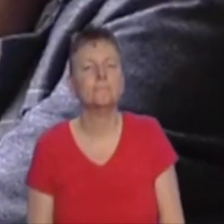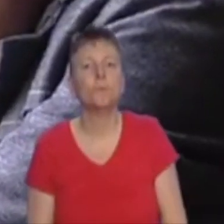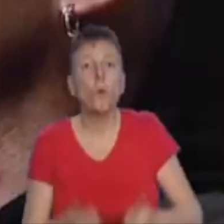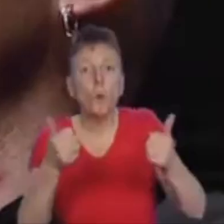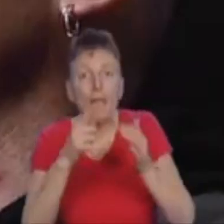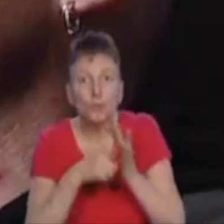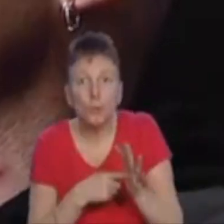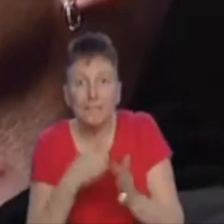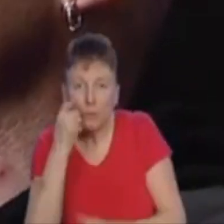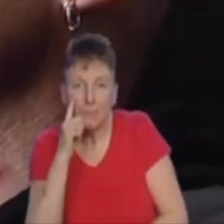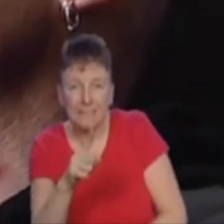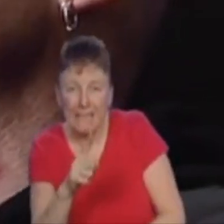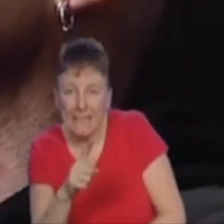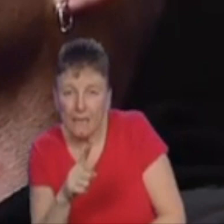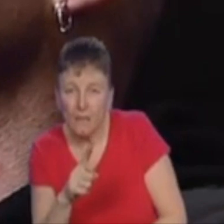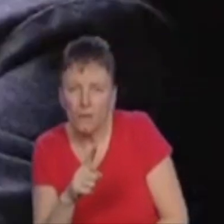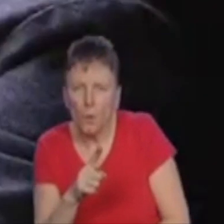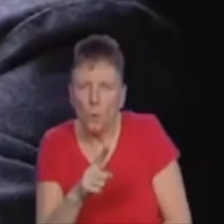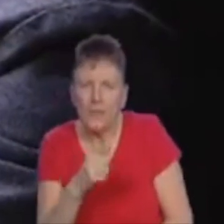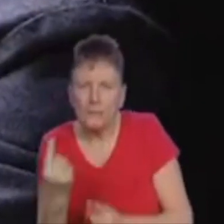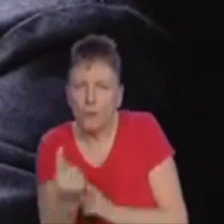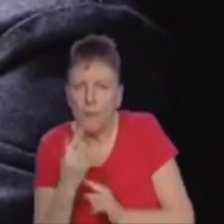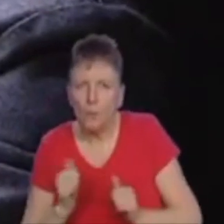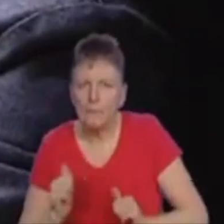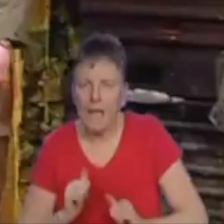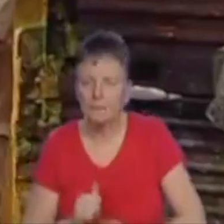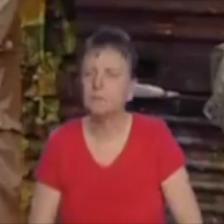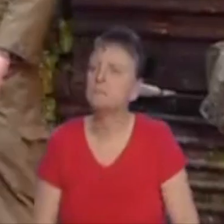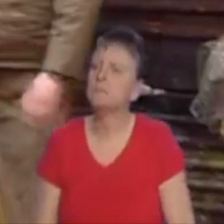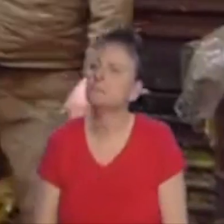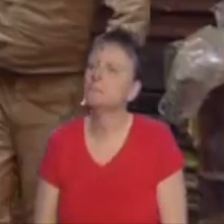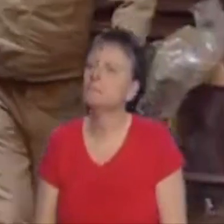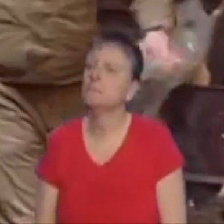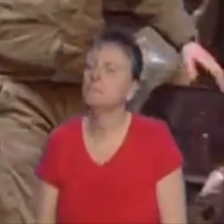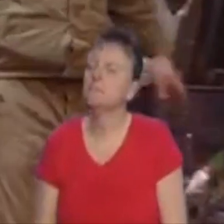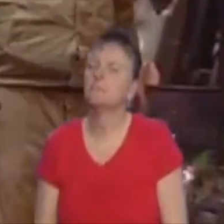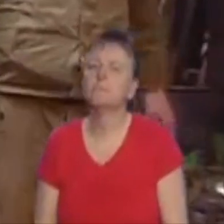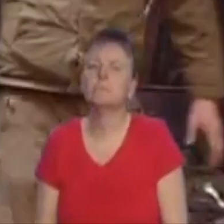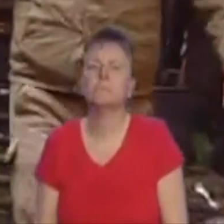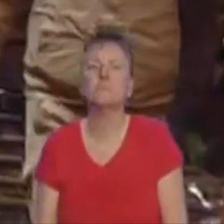Okay, Julian, can you see the subject yet? No, he hasn't come into view yet.